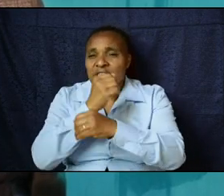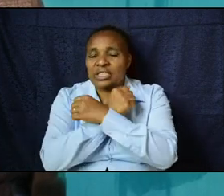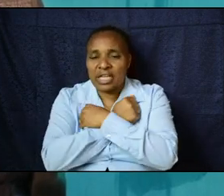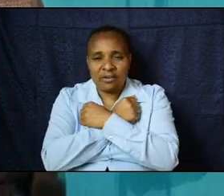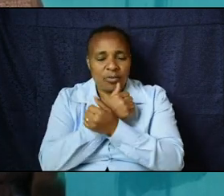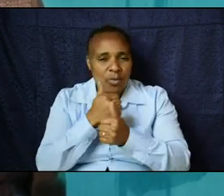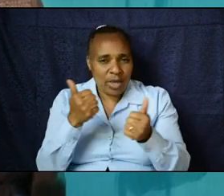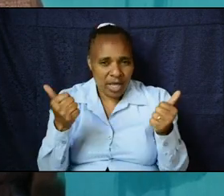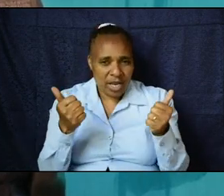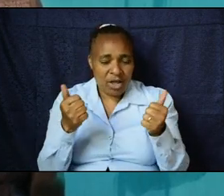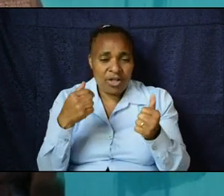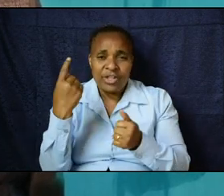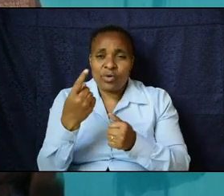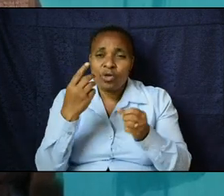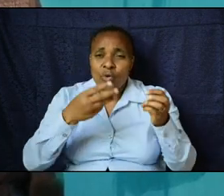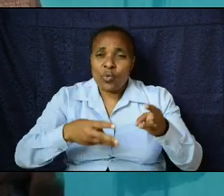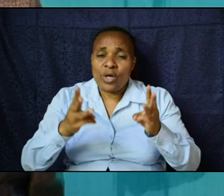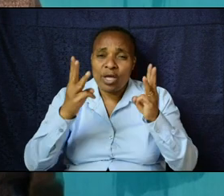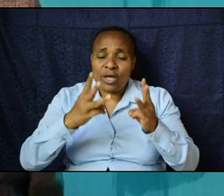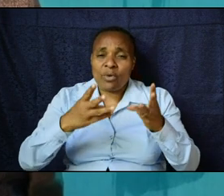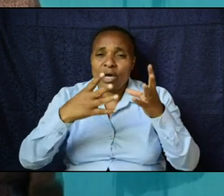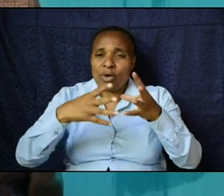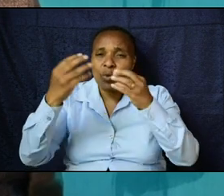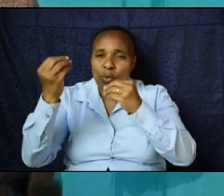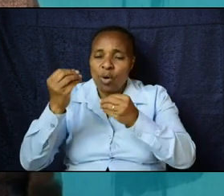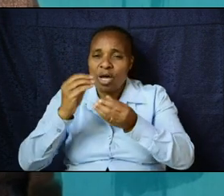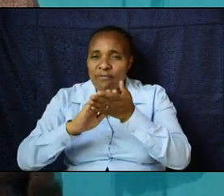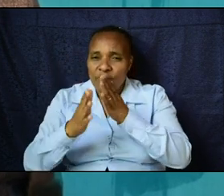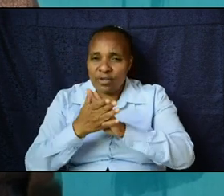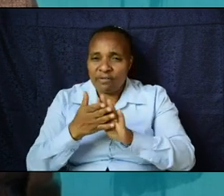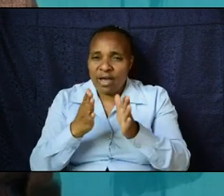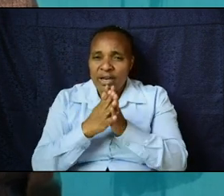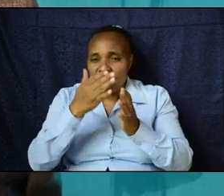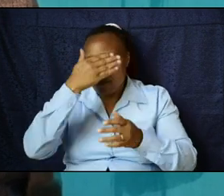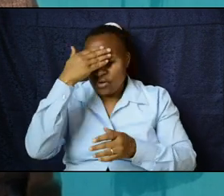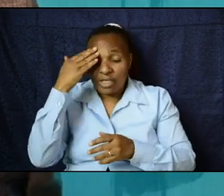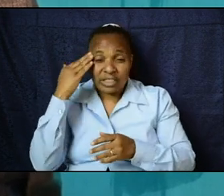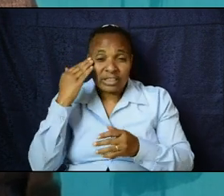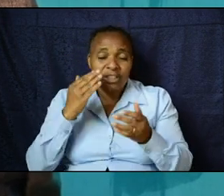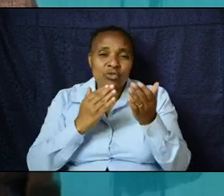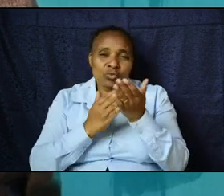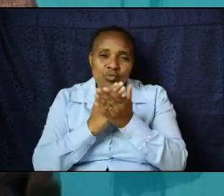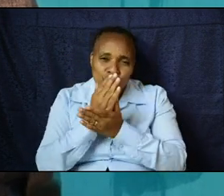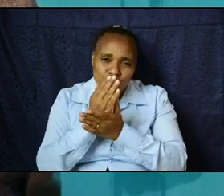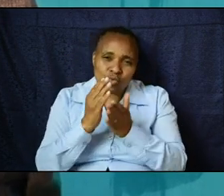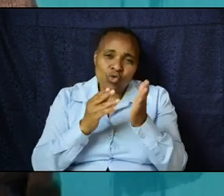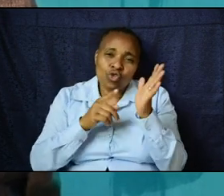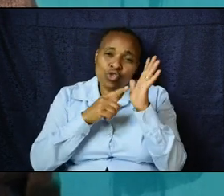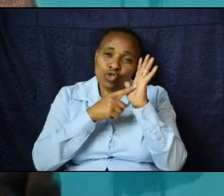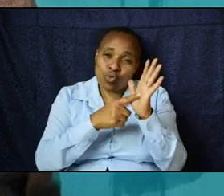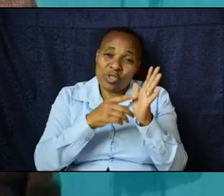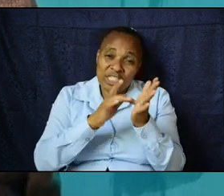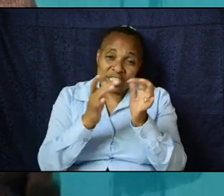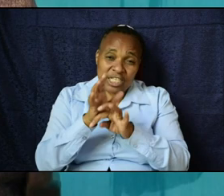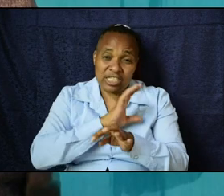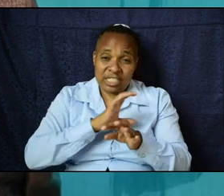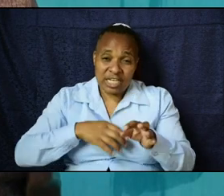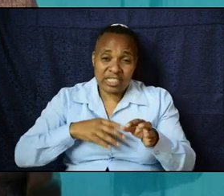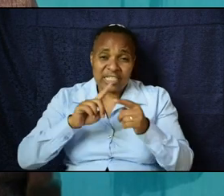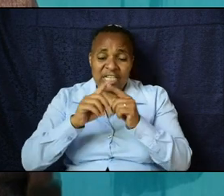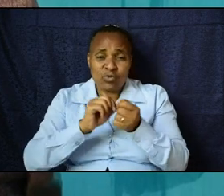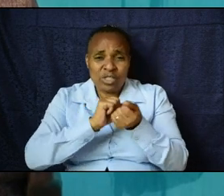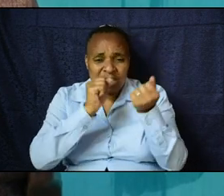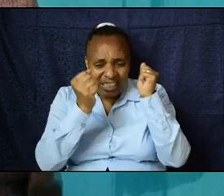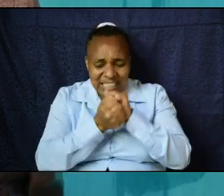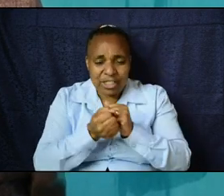So the only way we can be able to forgive and forget is when we embrace Jesus Christ truly, and when we are converted truly,